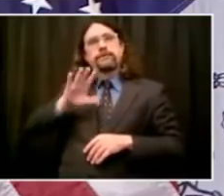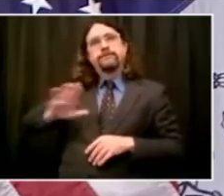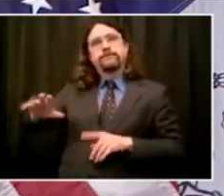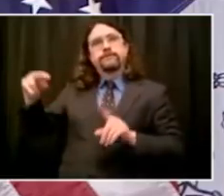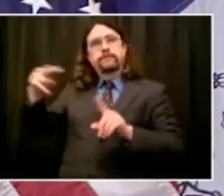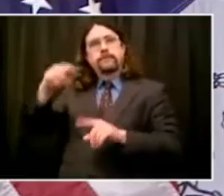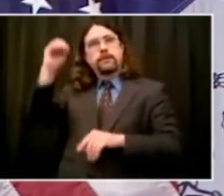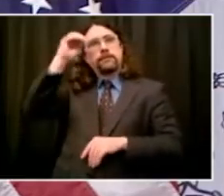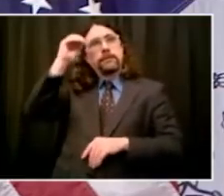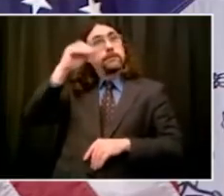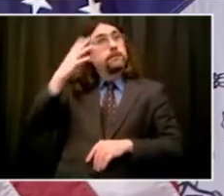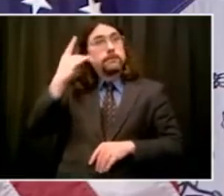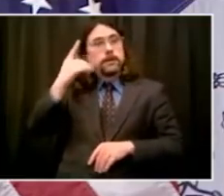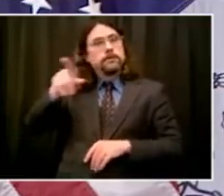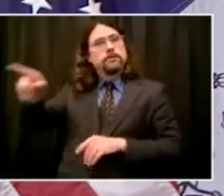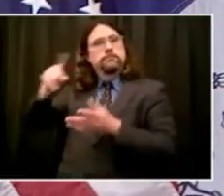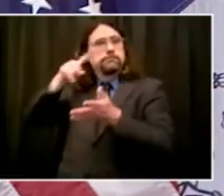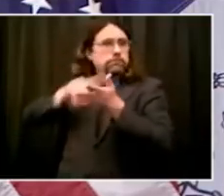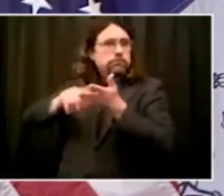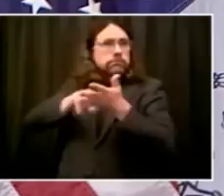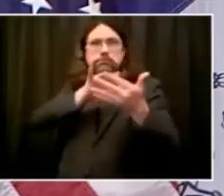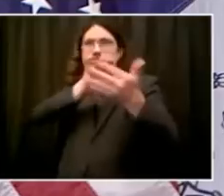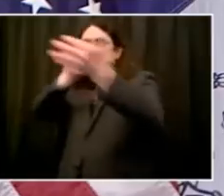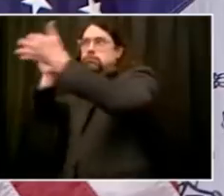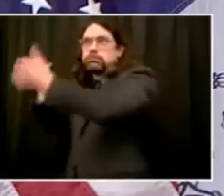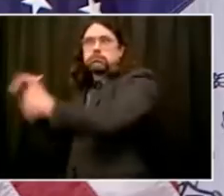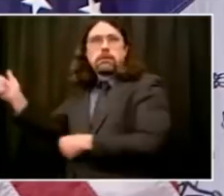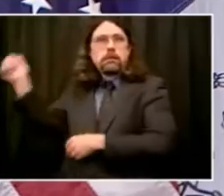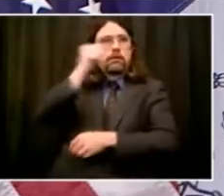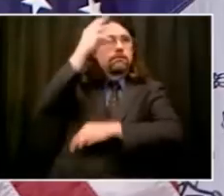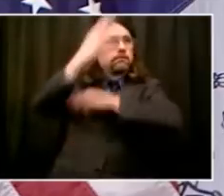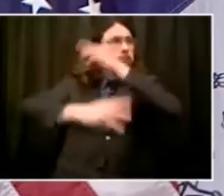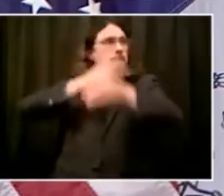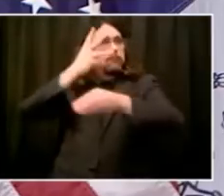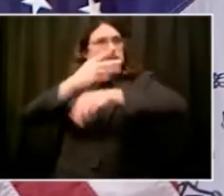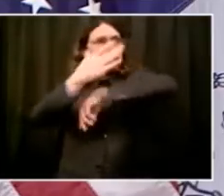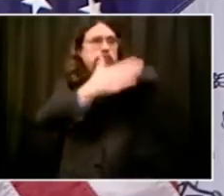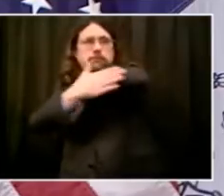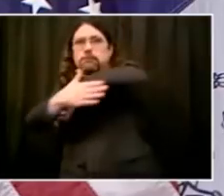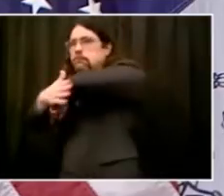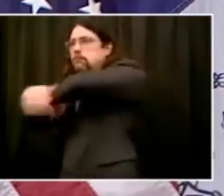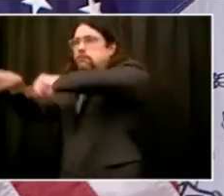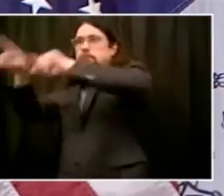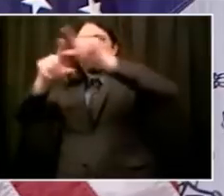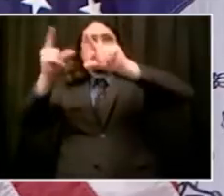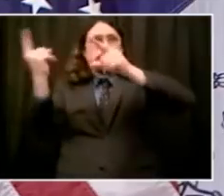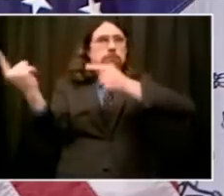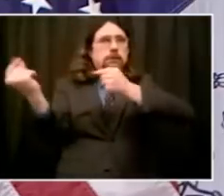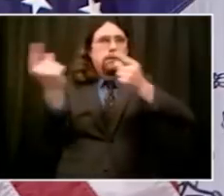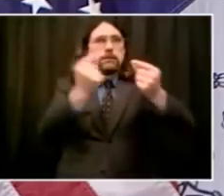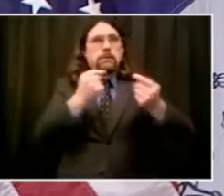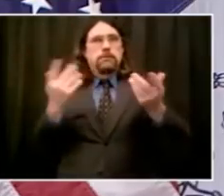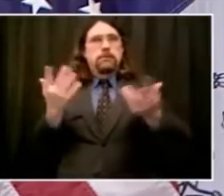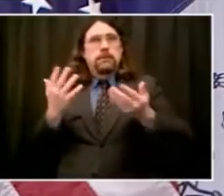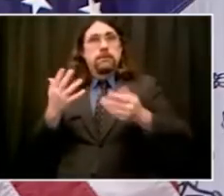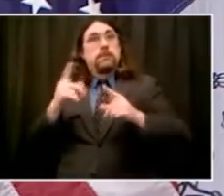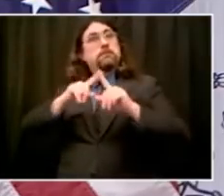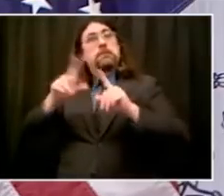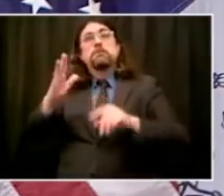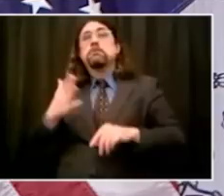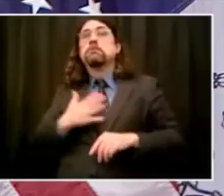notion that not only do people want to know their own situation, but that it's going to be important for the connection between